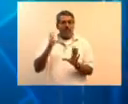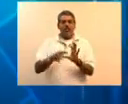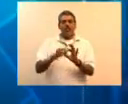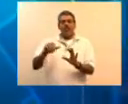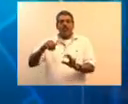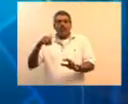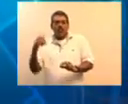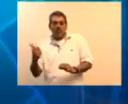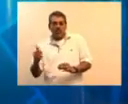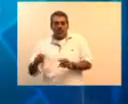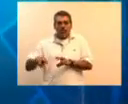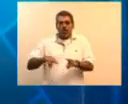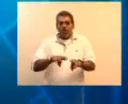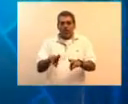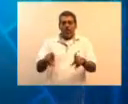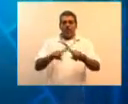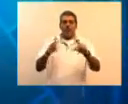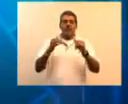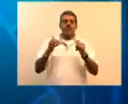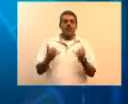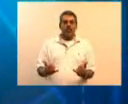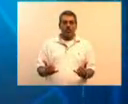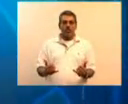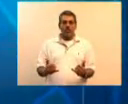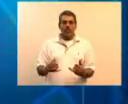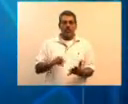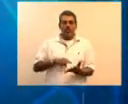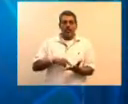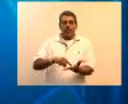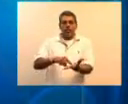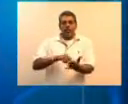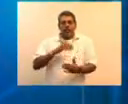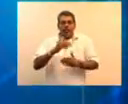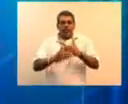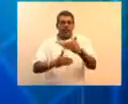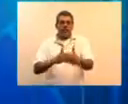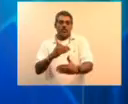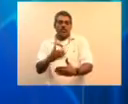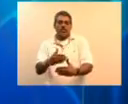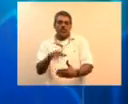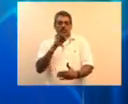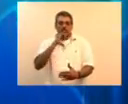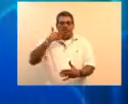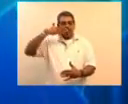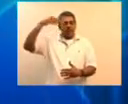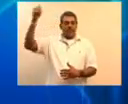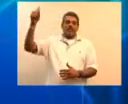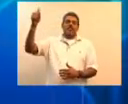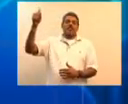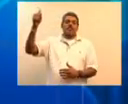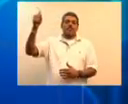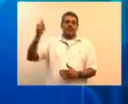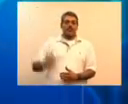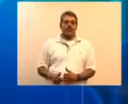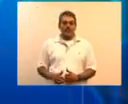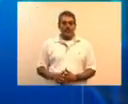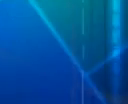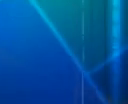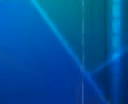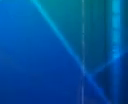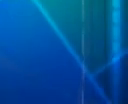and all types of alternative dispute resolution processes, mediation is currently the preferred